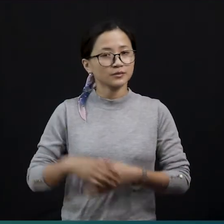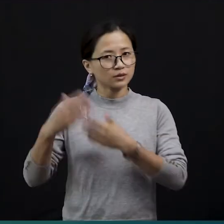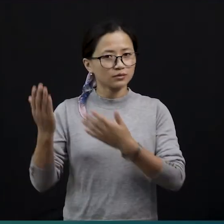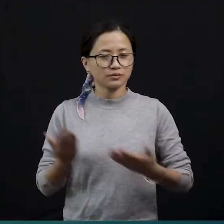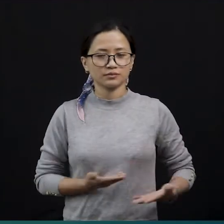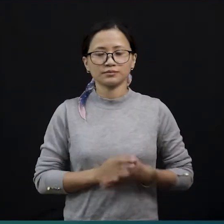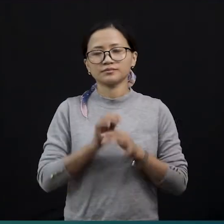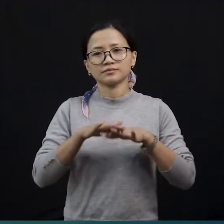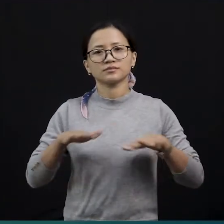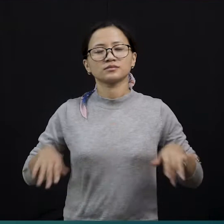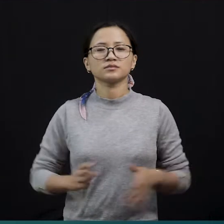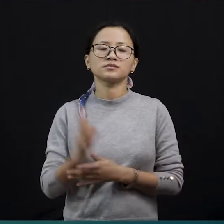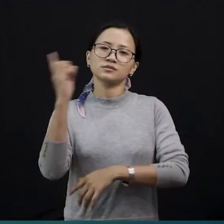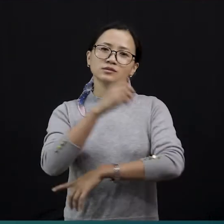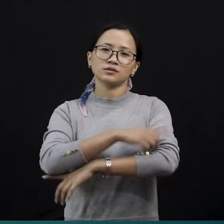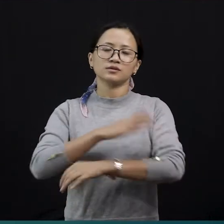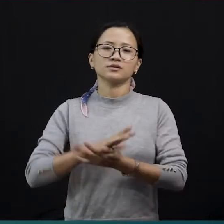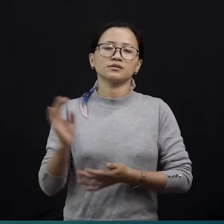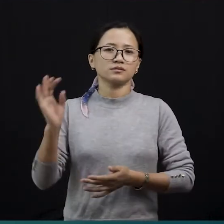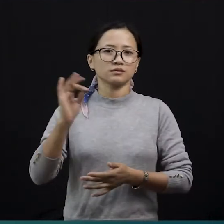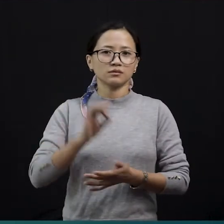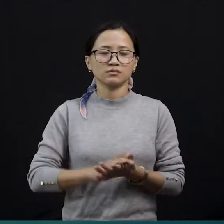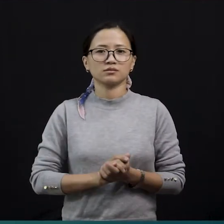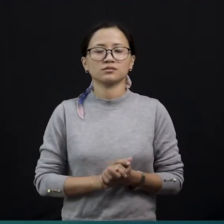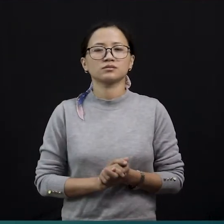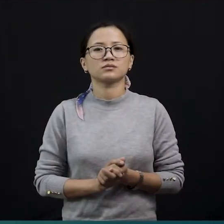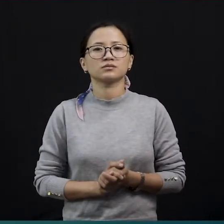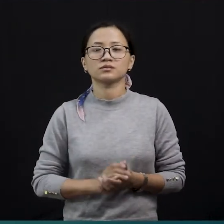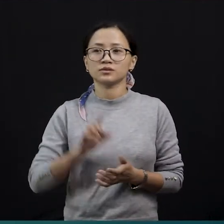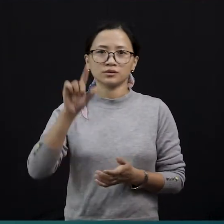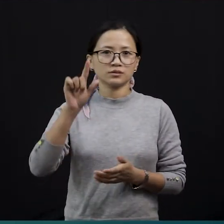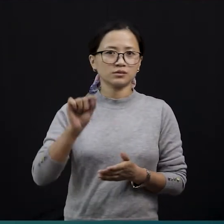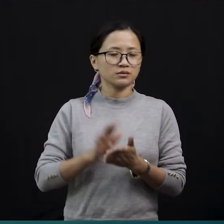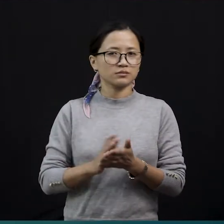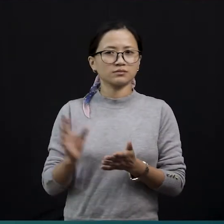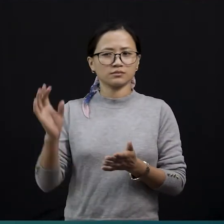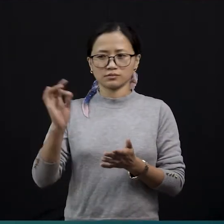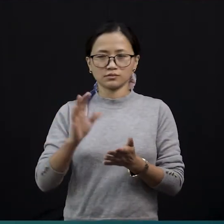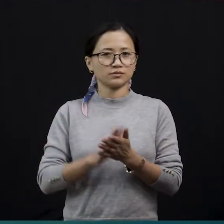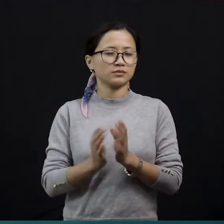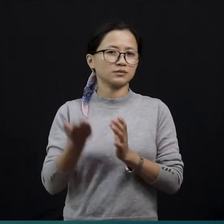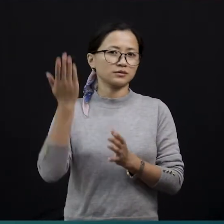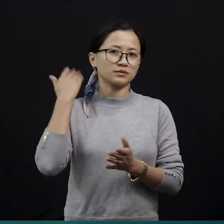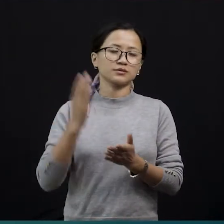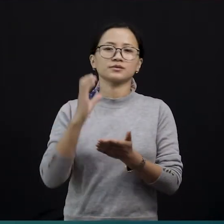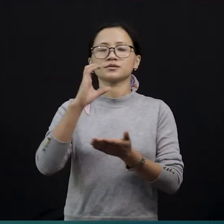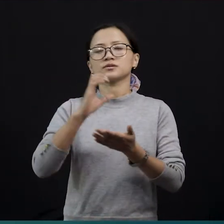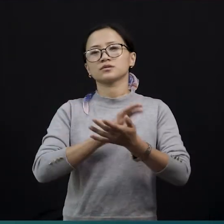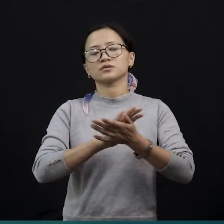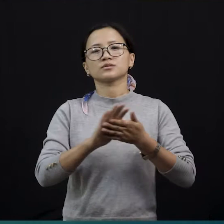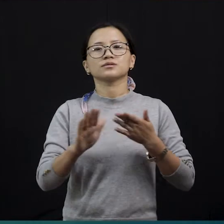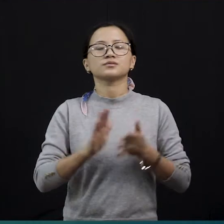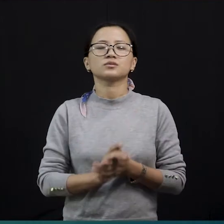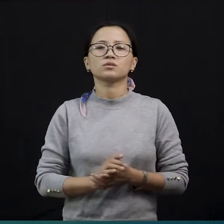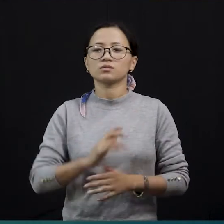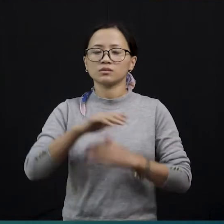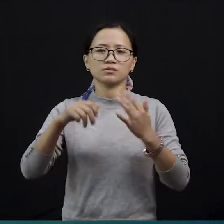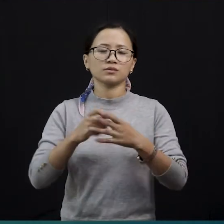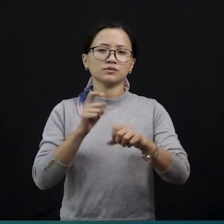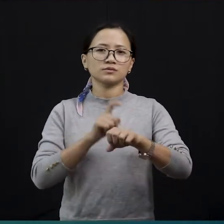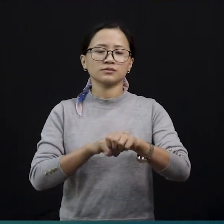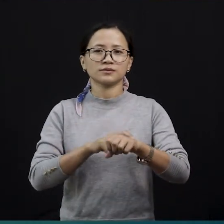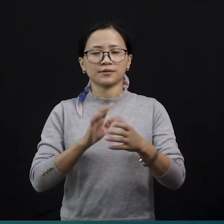Welcome back, children. Today again we are going to do revision of yesterday's chapter that is all about time